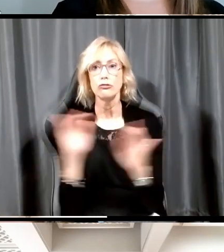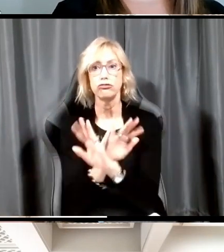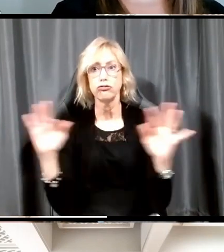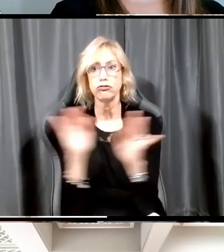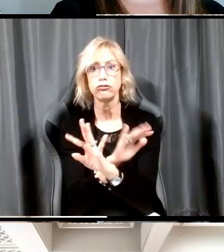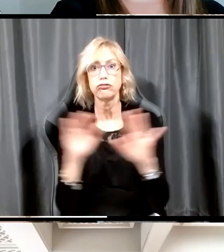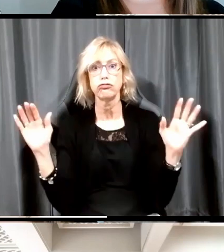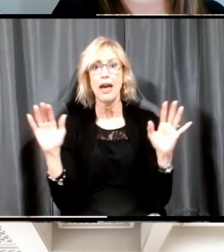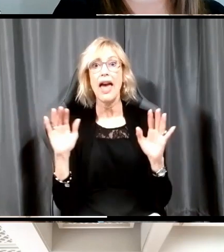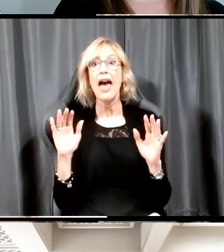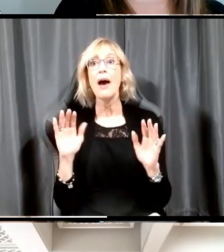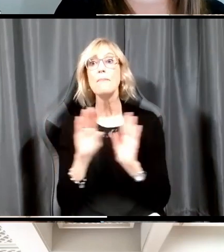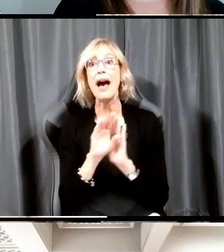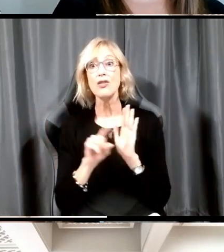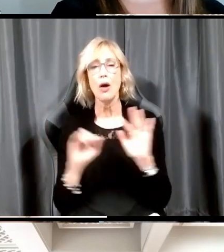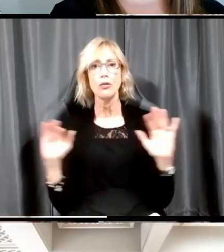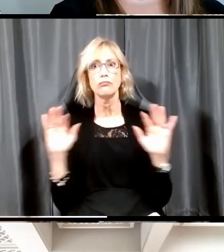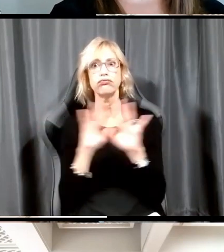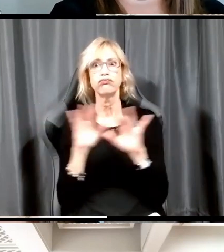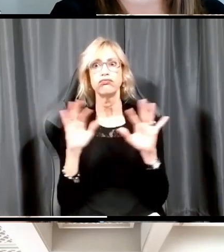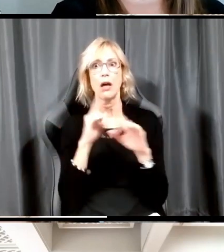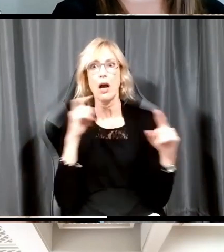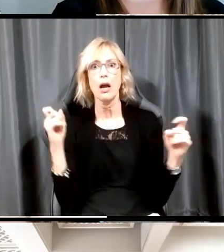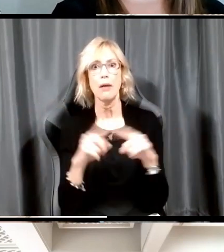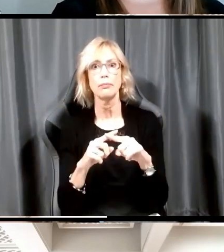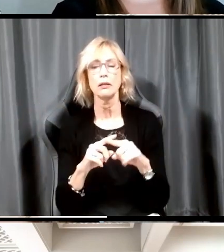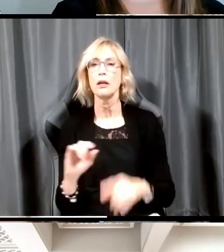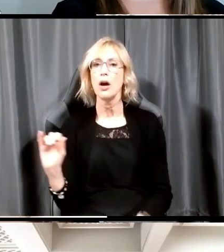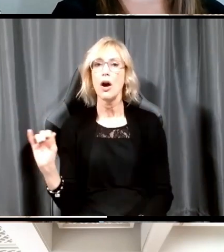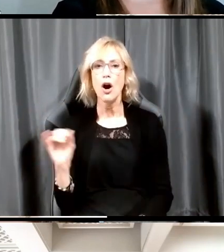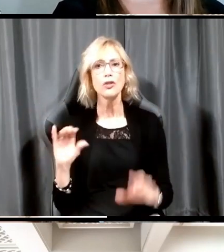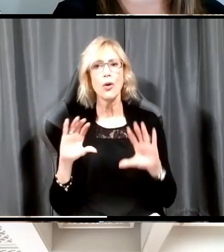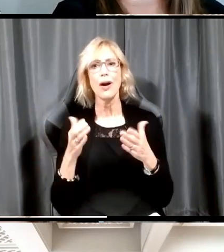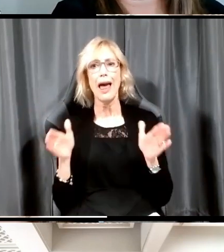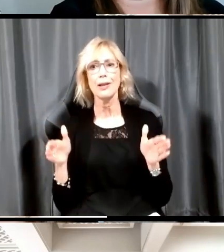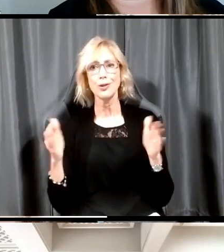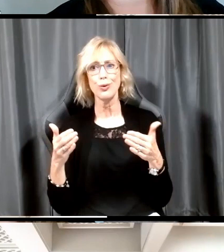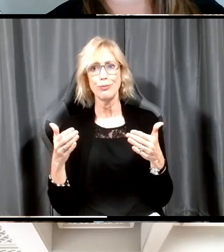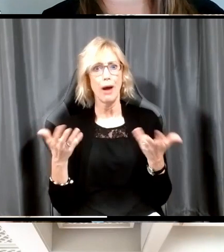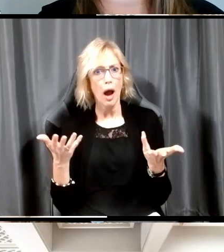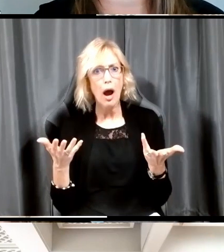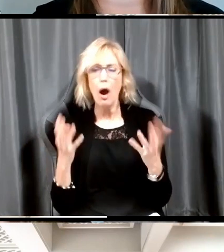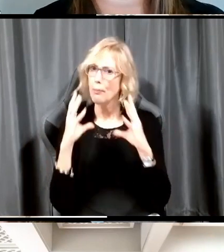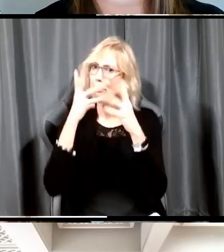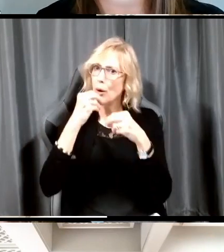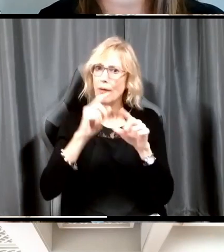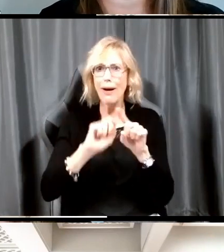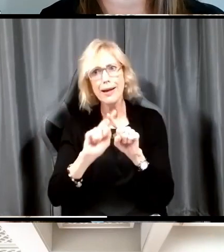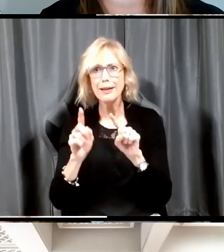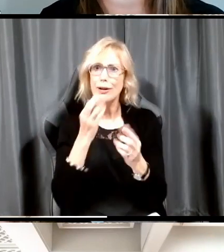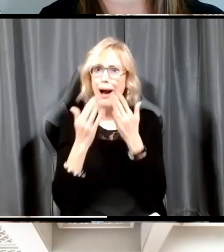is very complex. And then when you look also at a classroom setting, it looks beautiful with all the different colors and